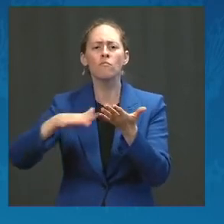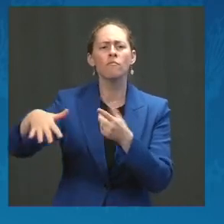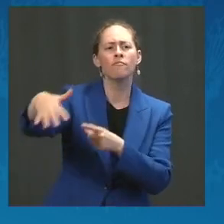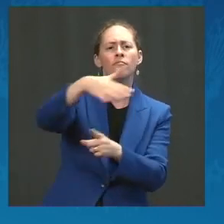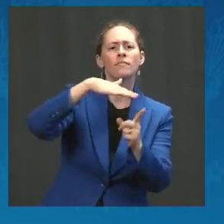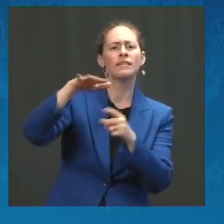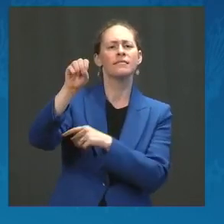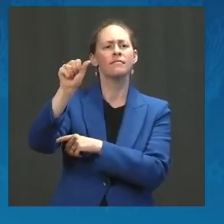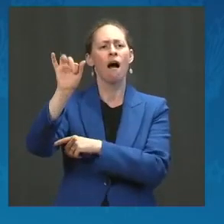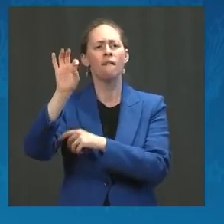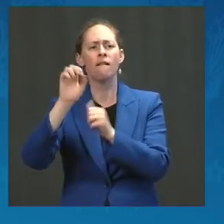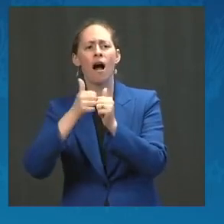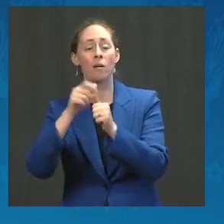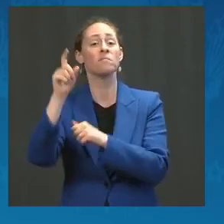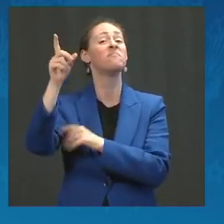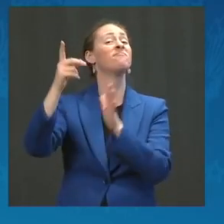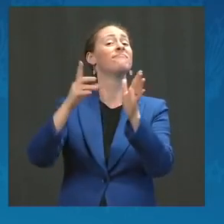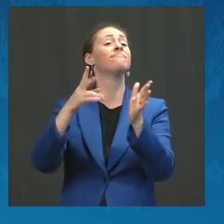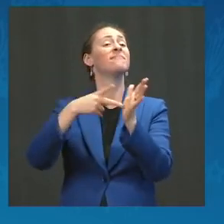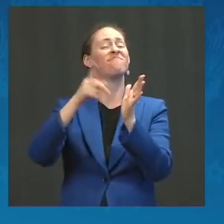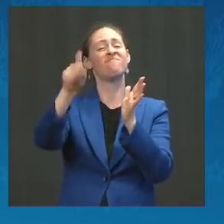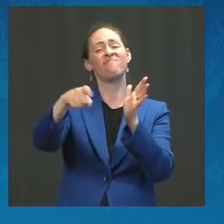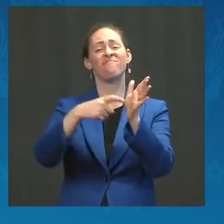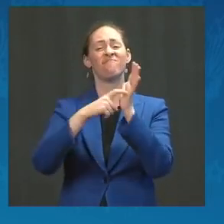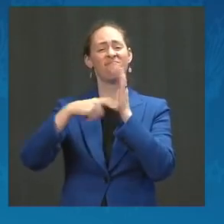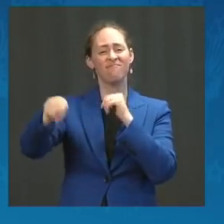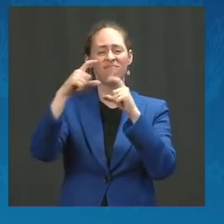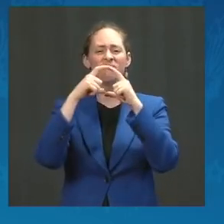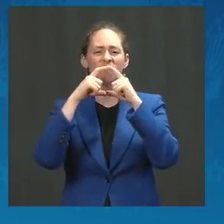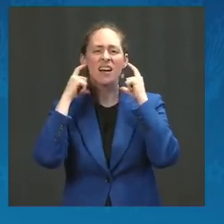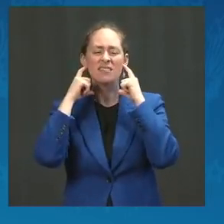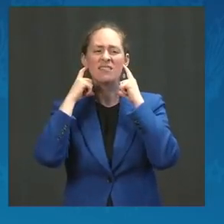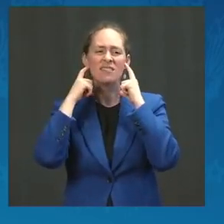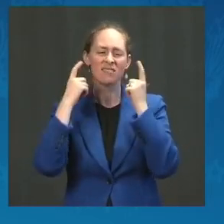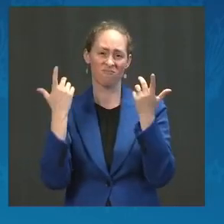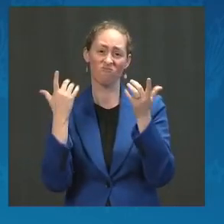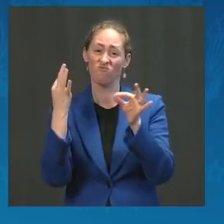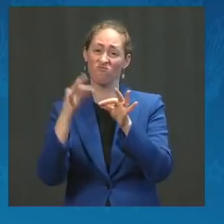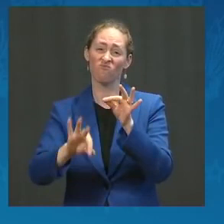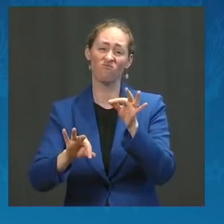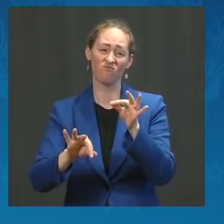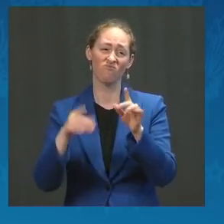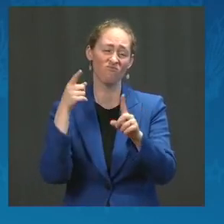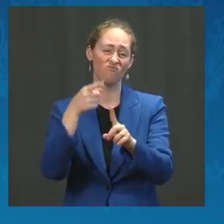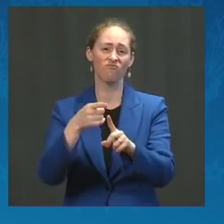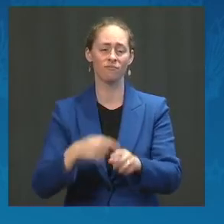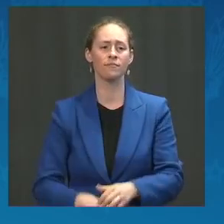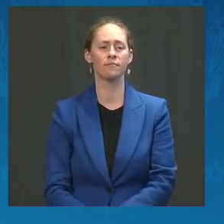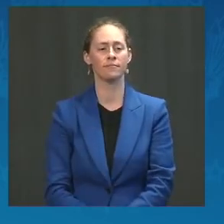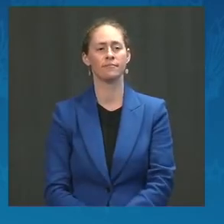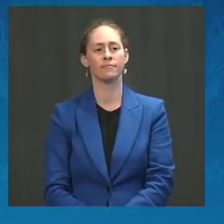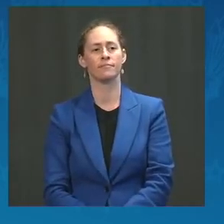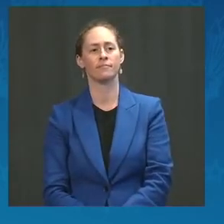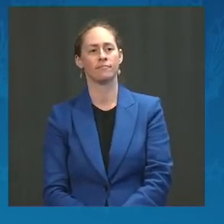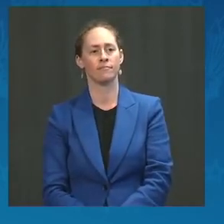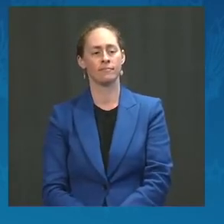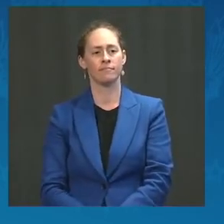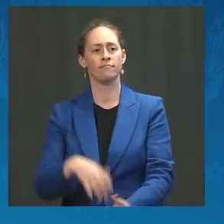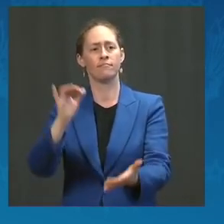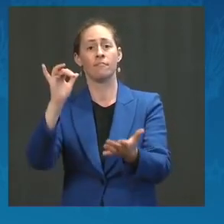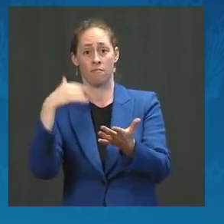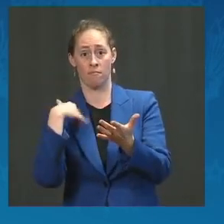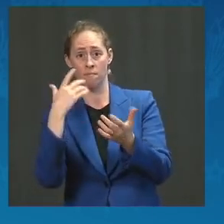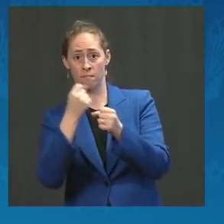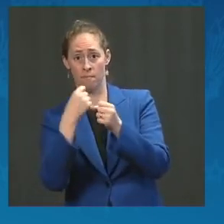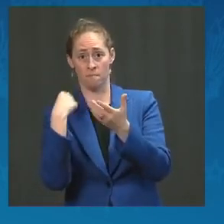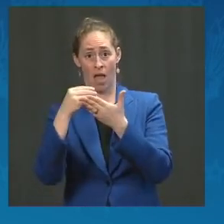student wear a mask. It's that simple. So we've funded safety measures in schools, we've vaccinated teachers